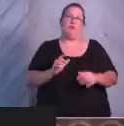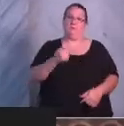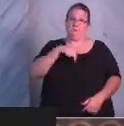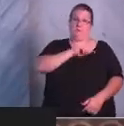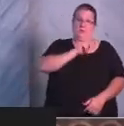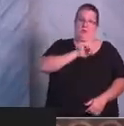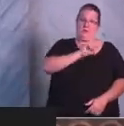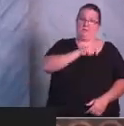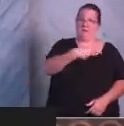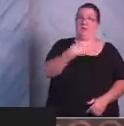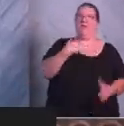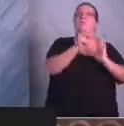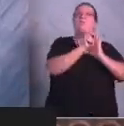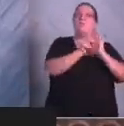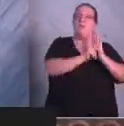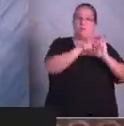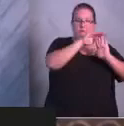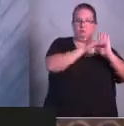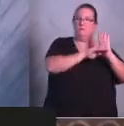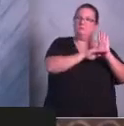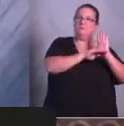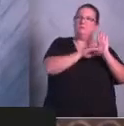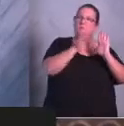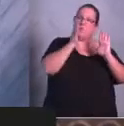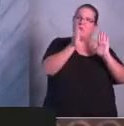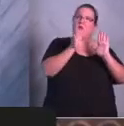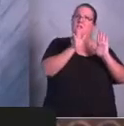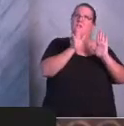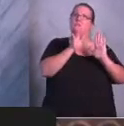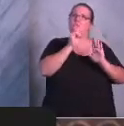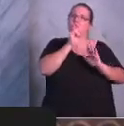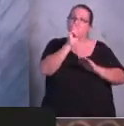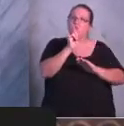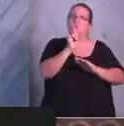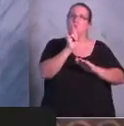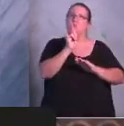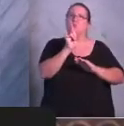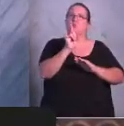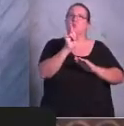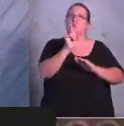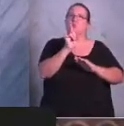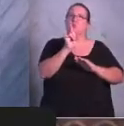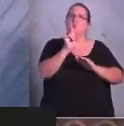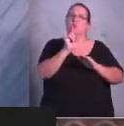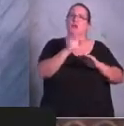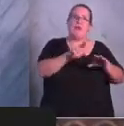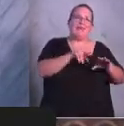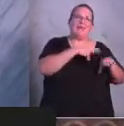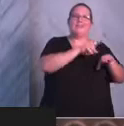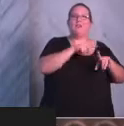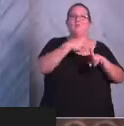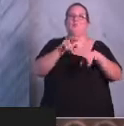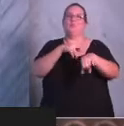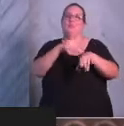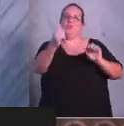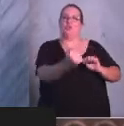have policies that are genuinely have a genuine nation-to-nation approach. The